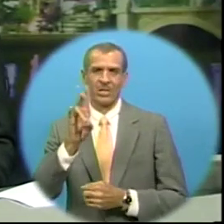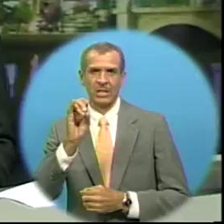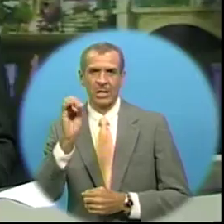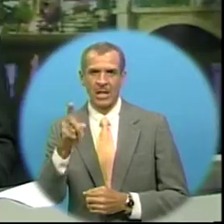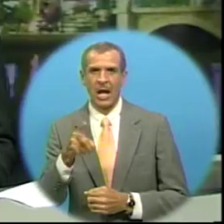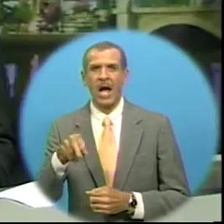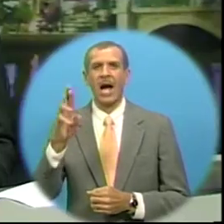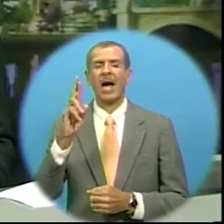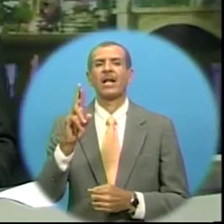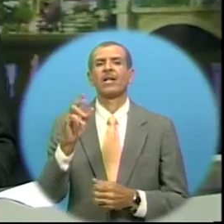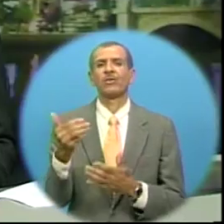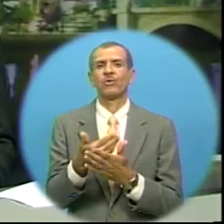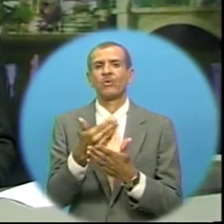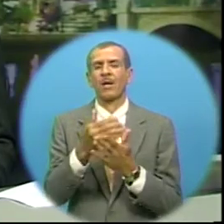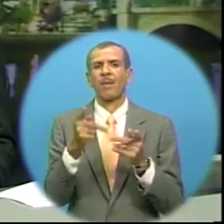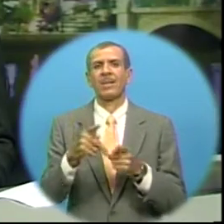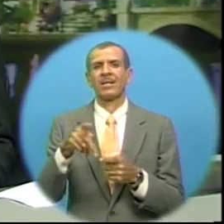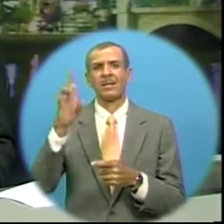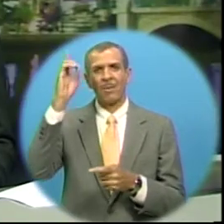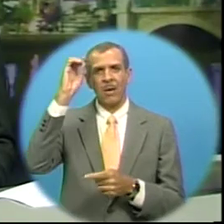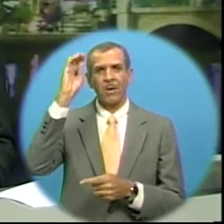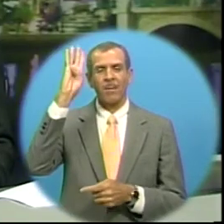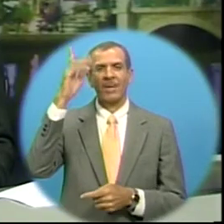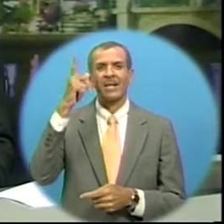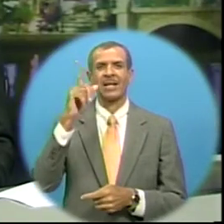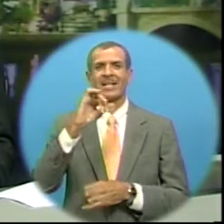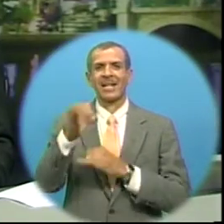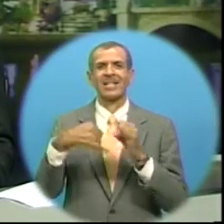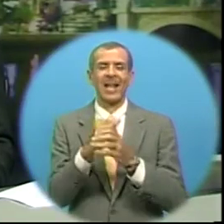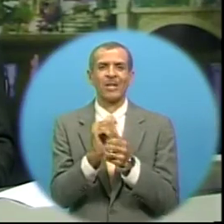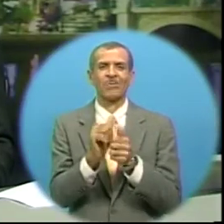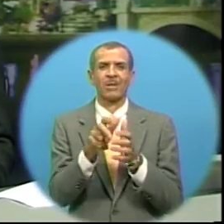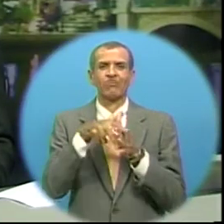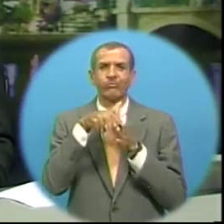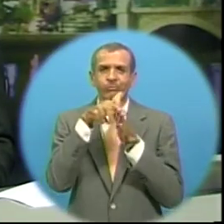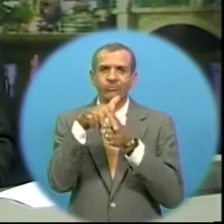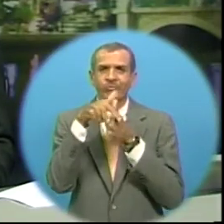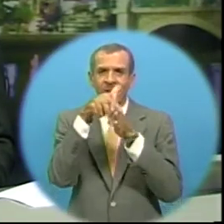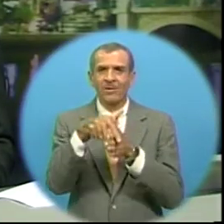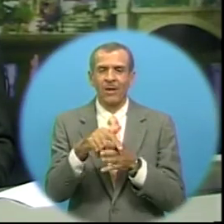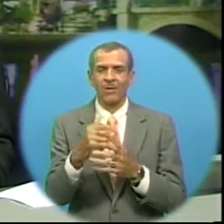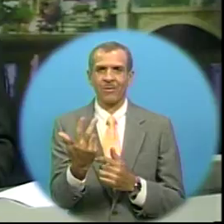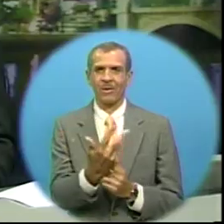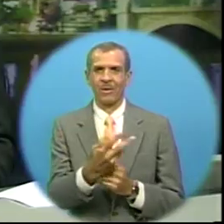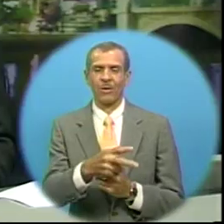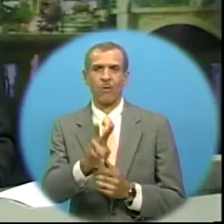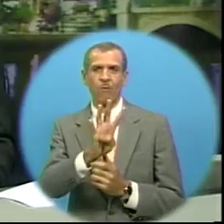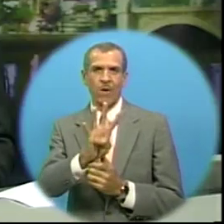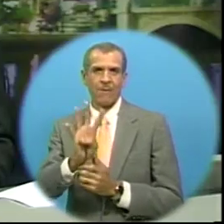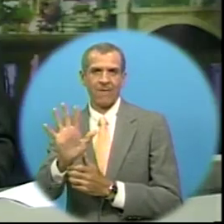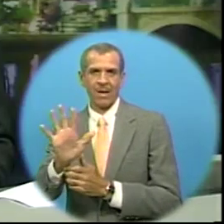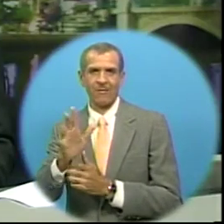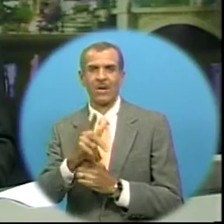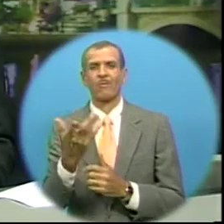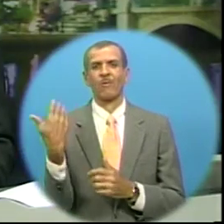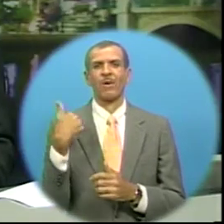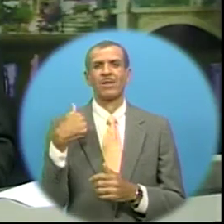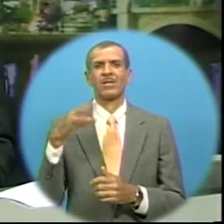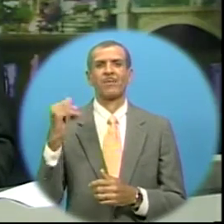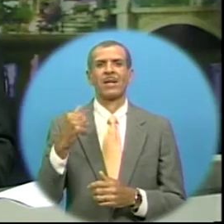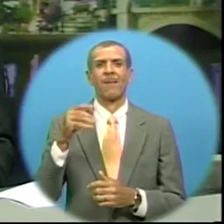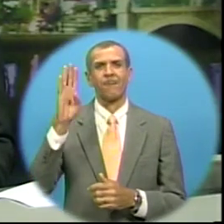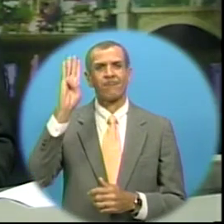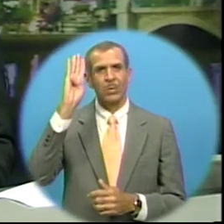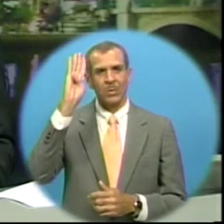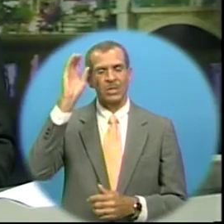rookie Demario Bino, in his first season of international racing, was tied 3rd on 45. Former champion jockey Barbadian